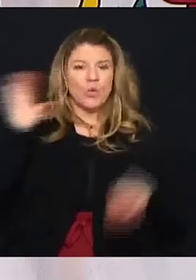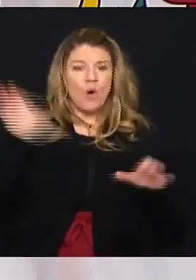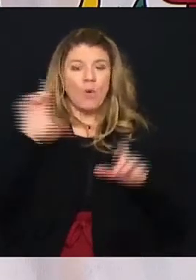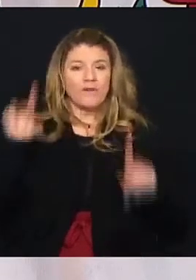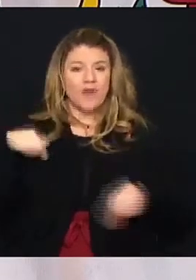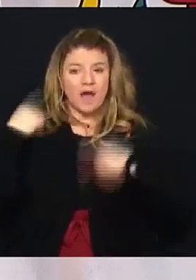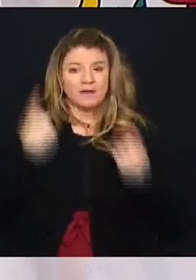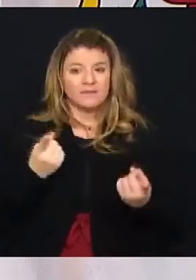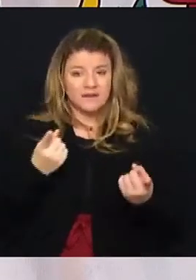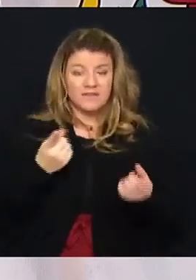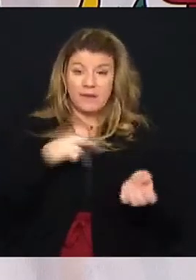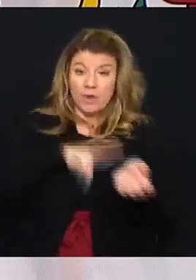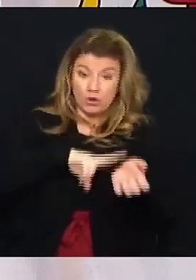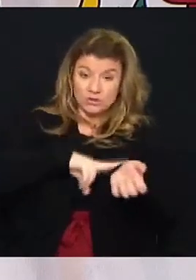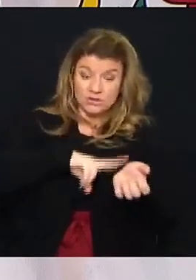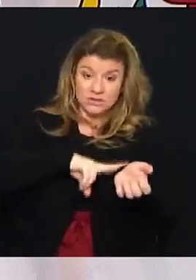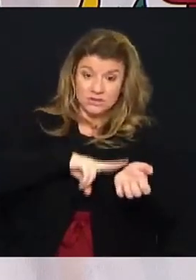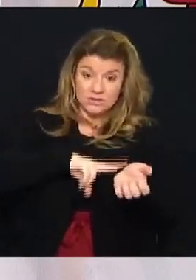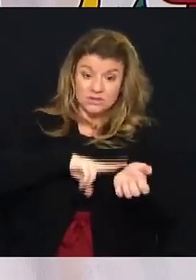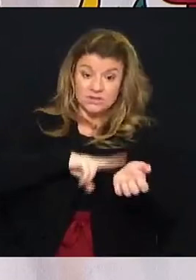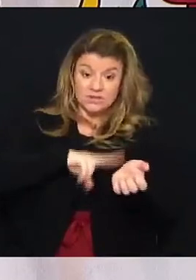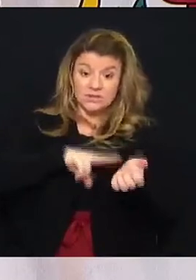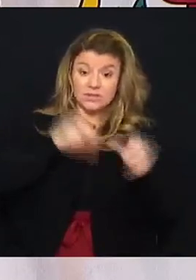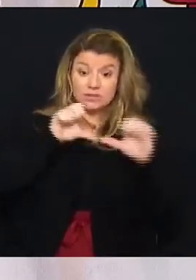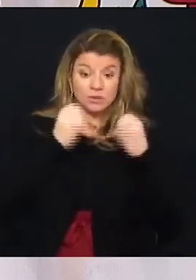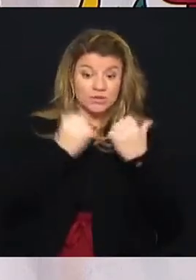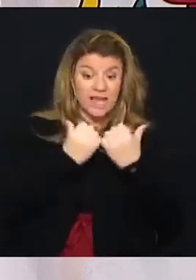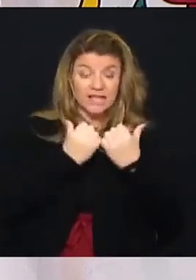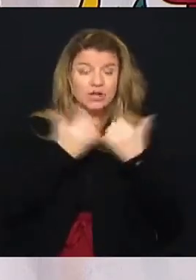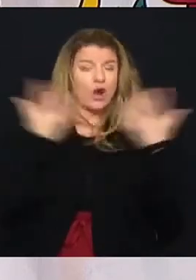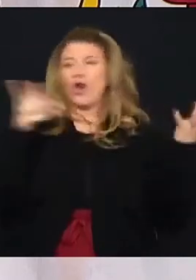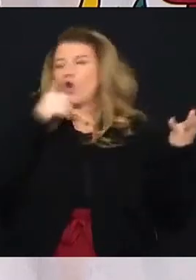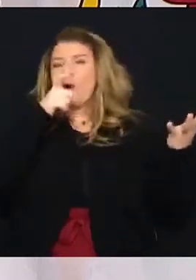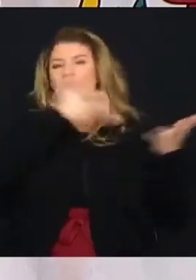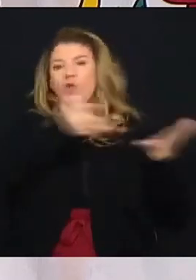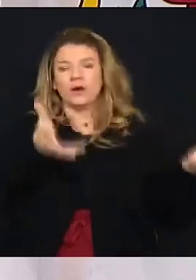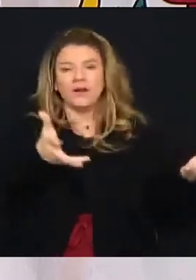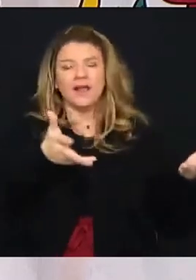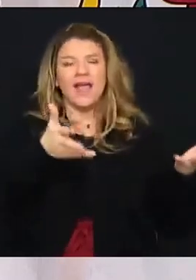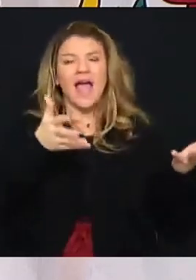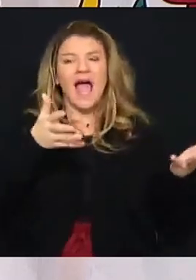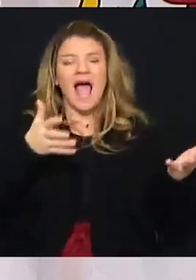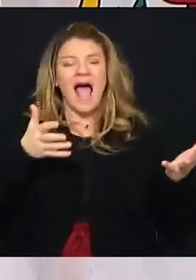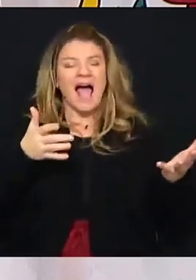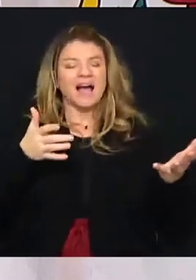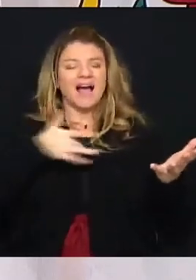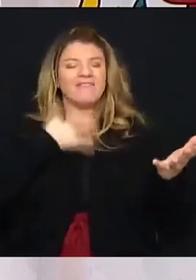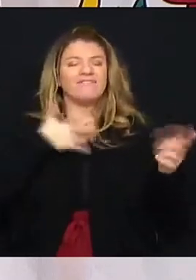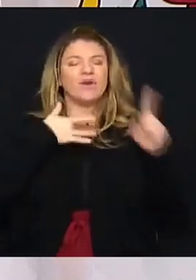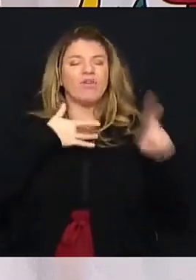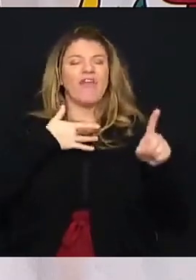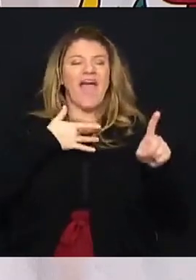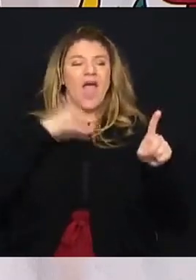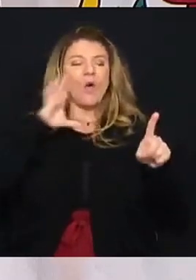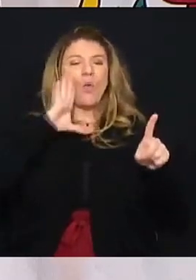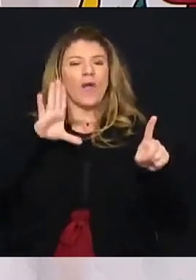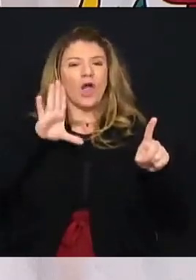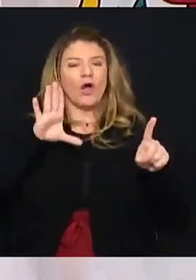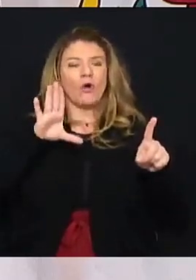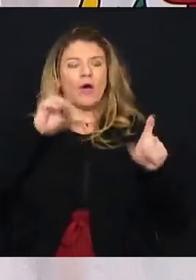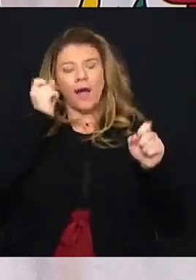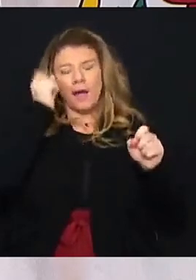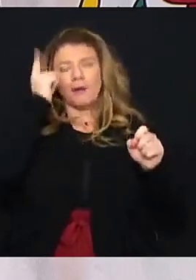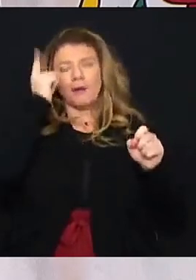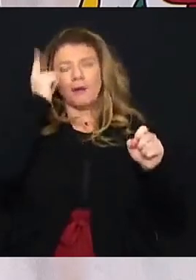they'll, you know, from the nursing, you know, the nursing association or whomever it may be, you know, I think they'll embrace in a